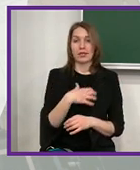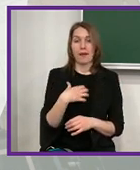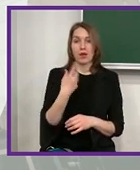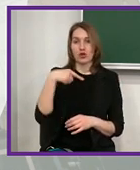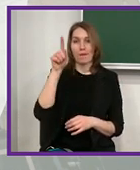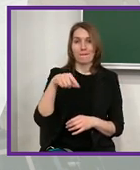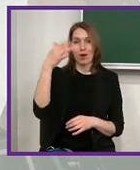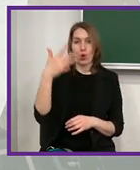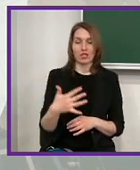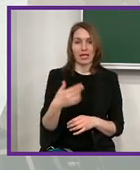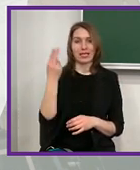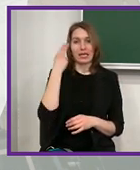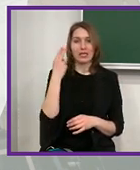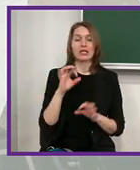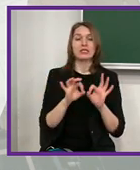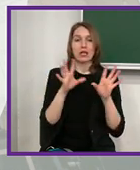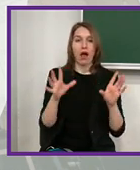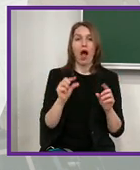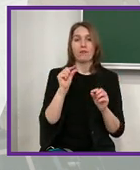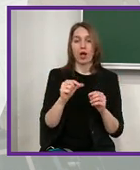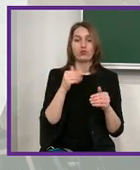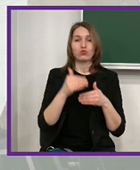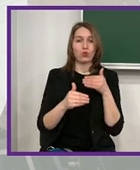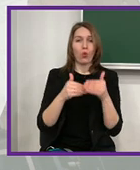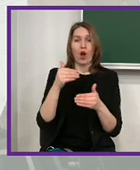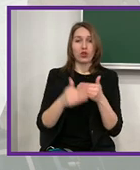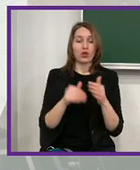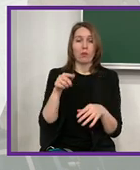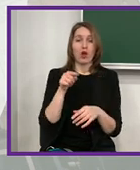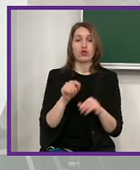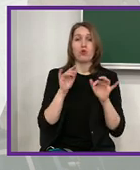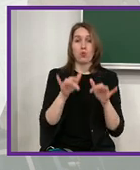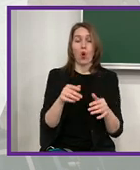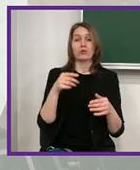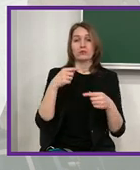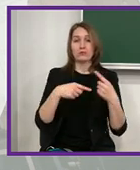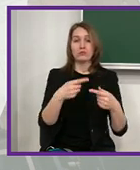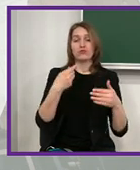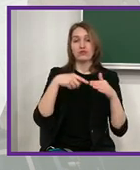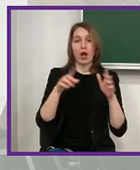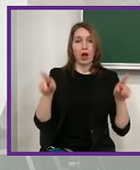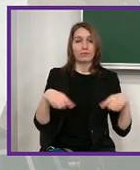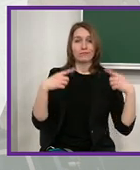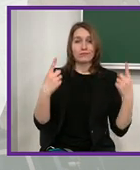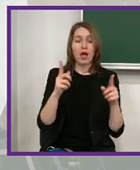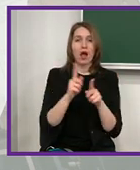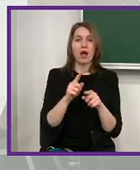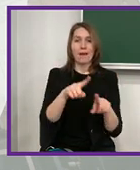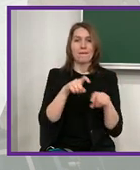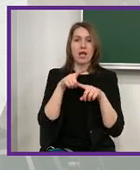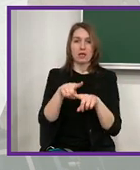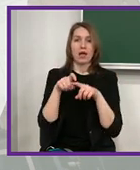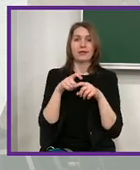so that you can develop the process internally, bringing different parts of the company along as you're developing the process. The